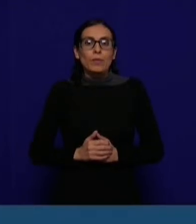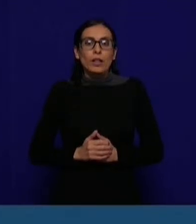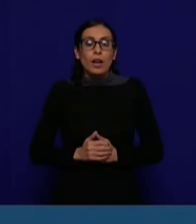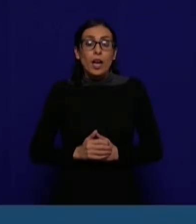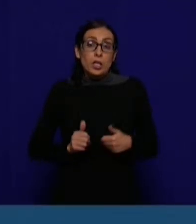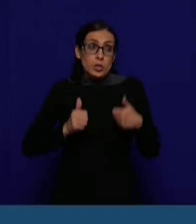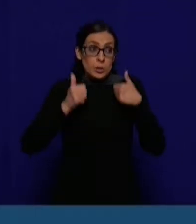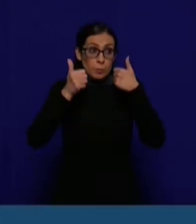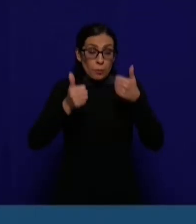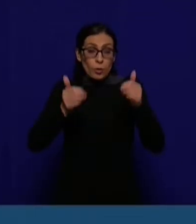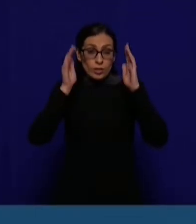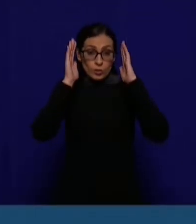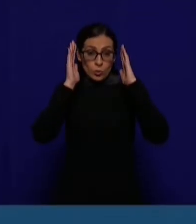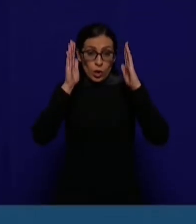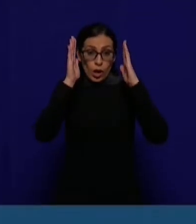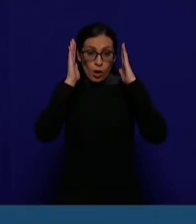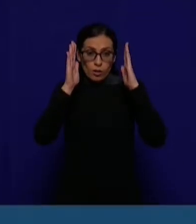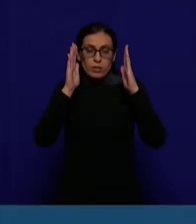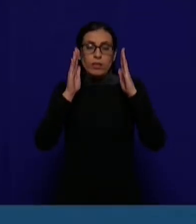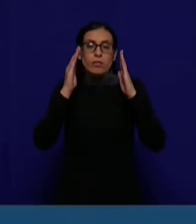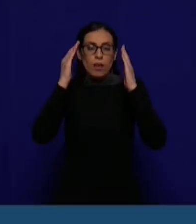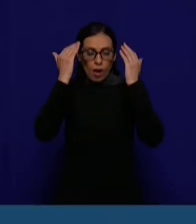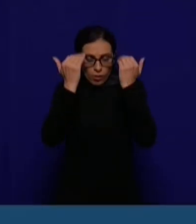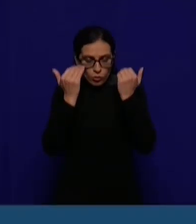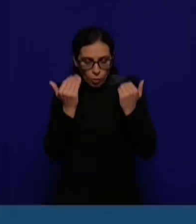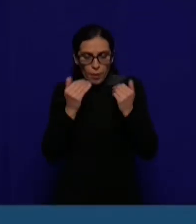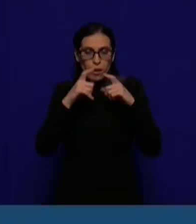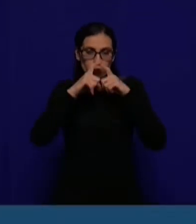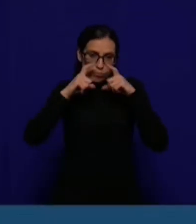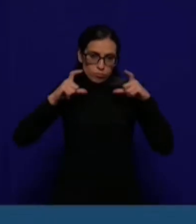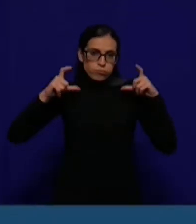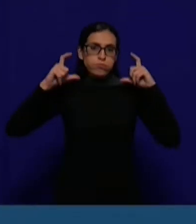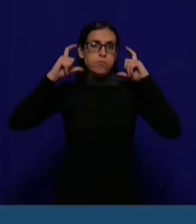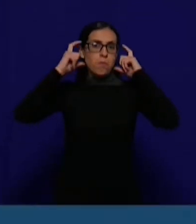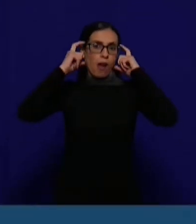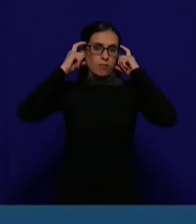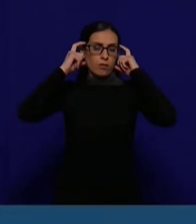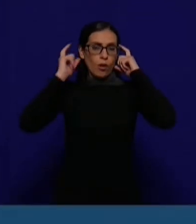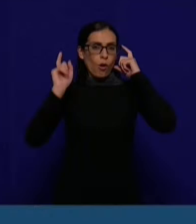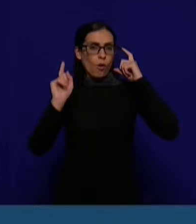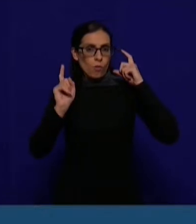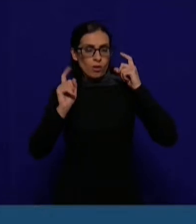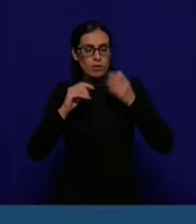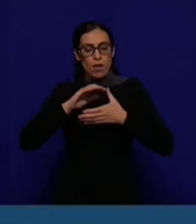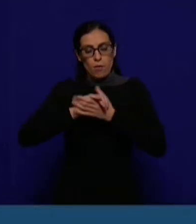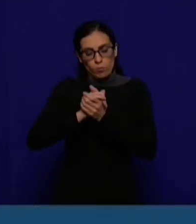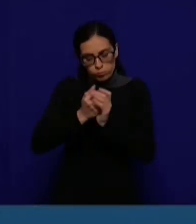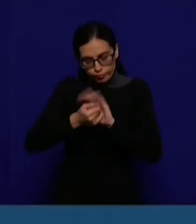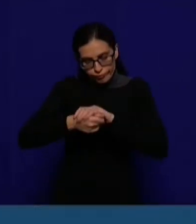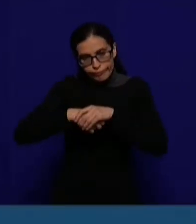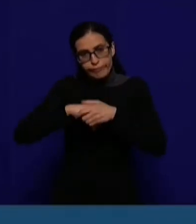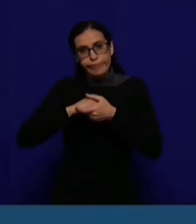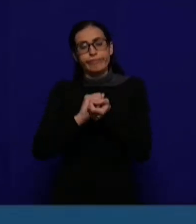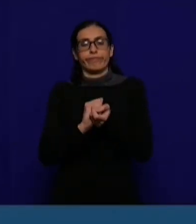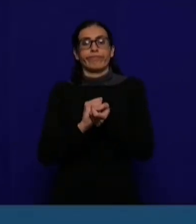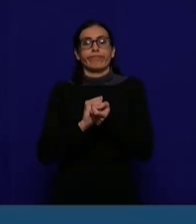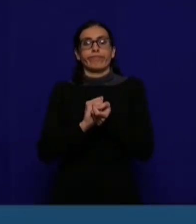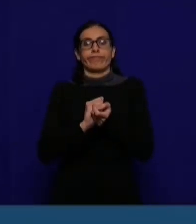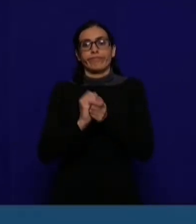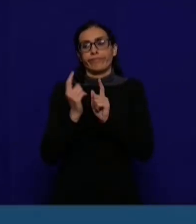we know have worked, wearing the masks in public places and where you are in contact with close other